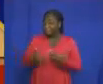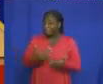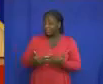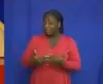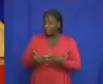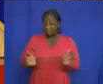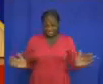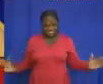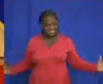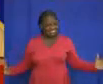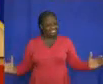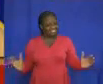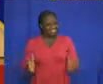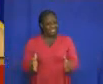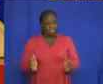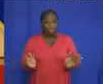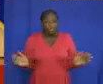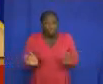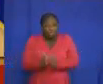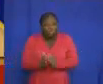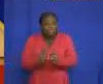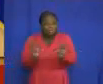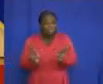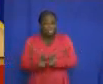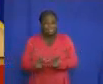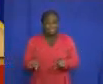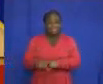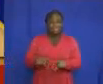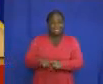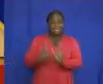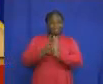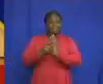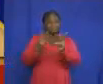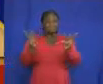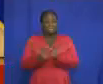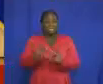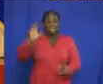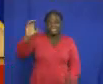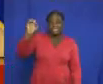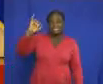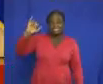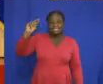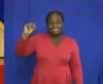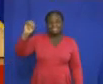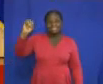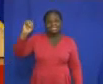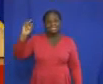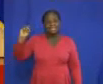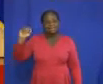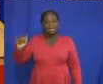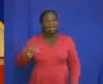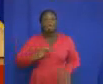congregate in closed spaces like cinemas, theaters, and nightclubs remains